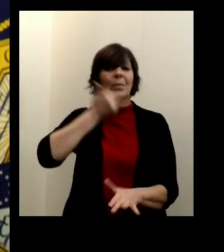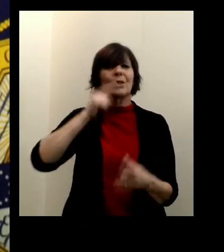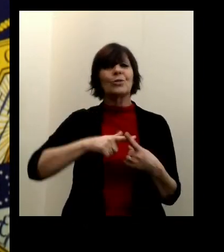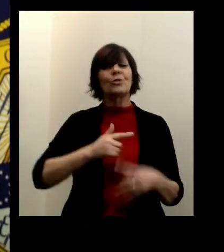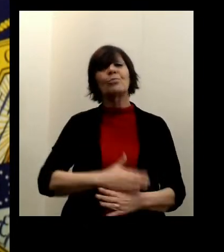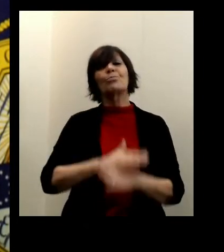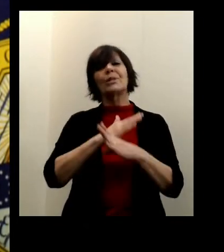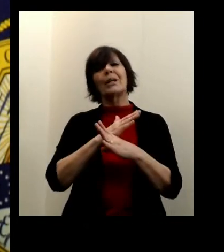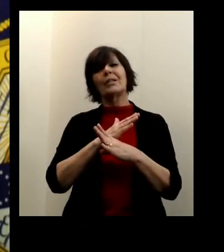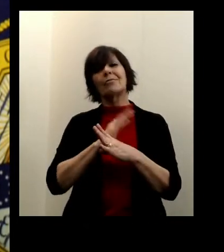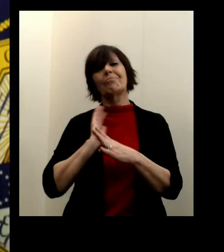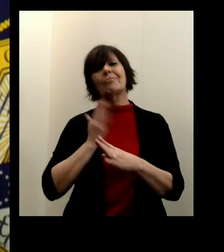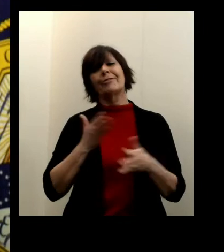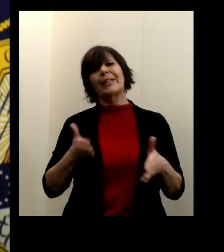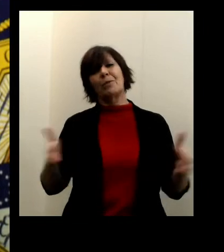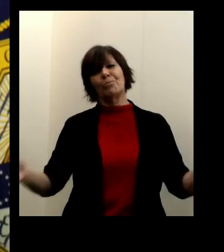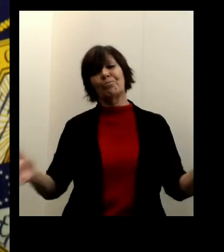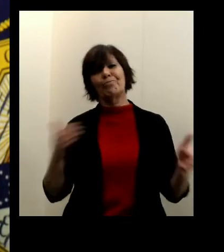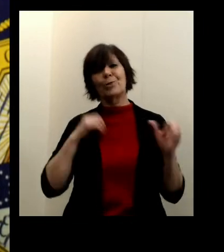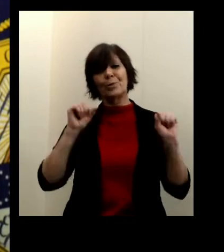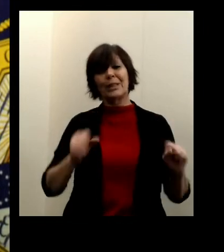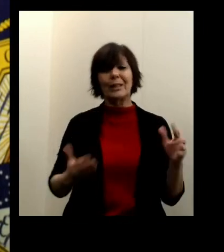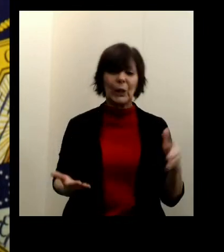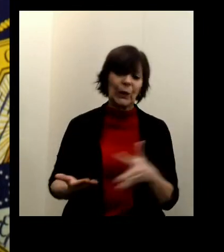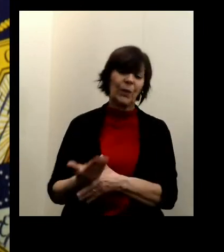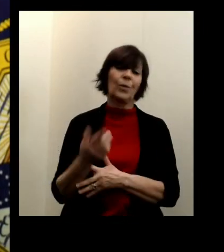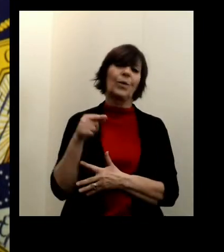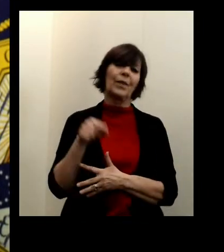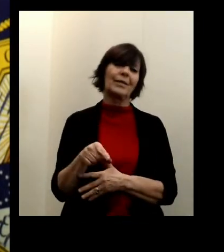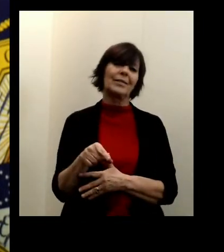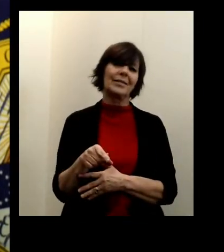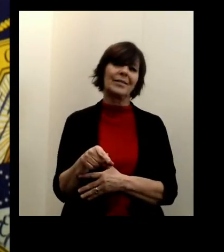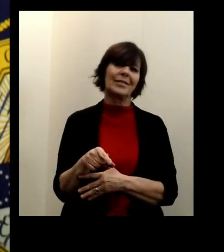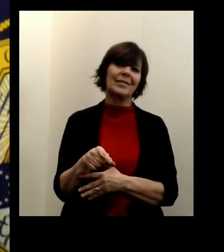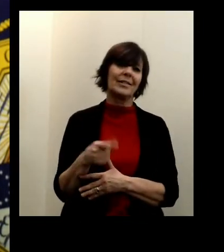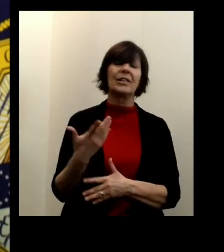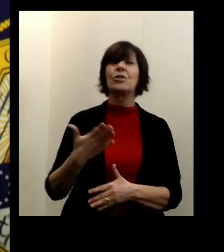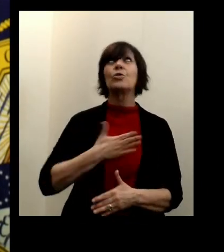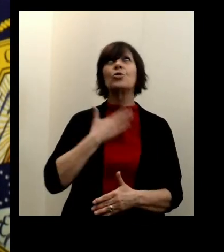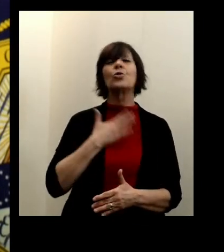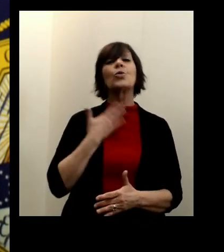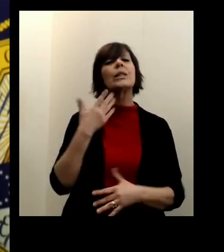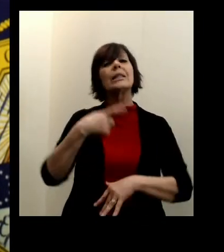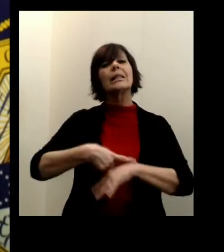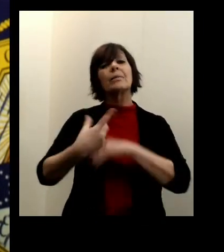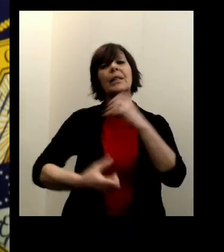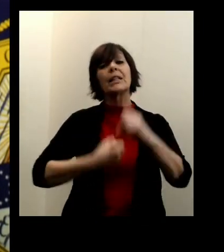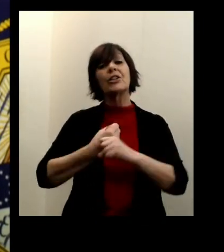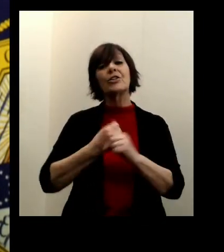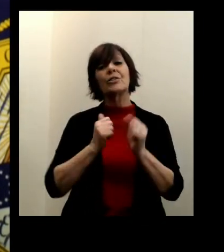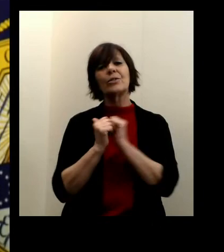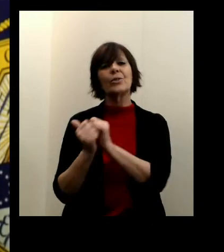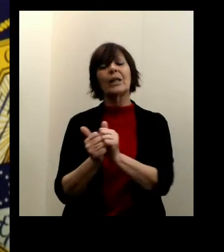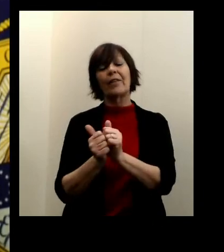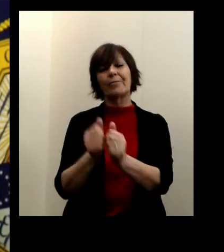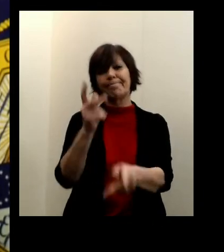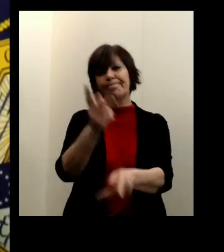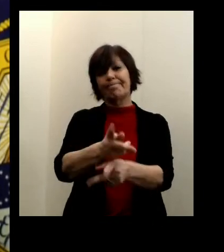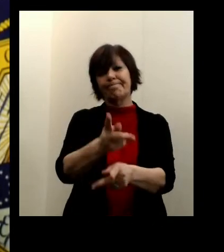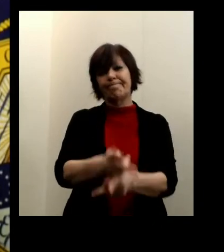fellow residents so that we can all get through this, what is the most joyous season of the year, together. Take care all.